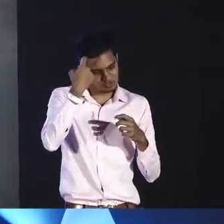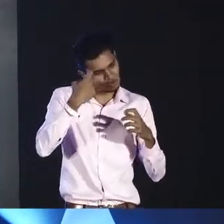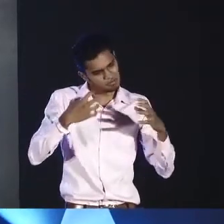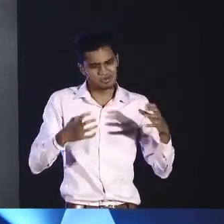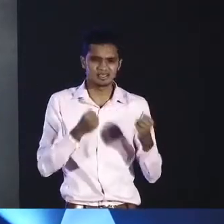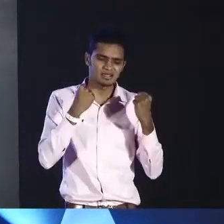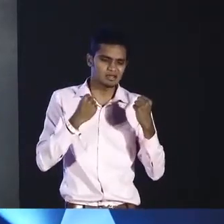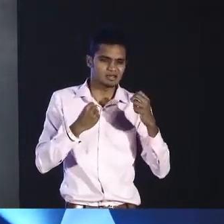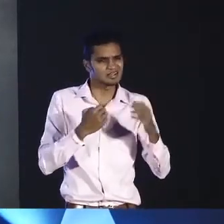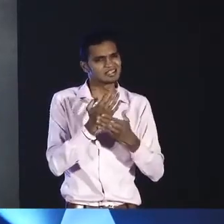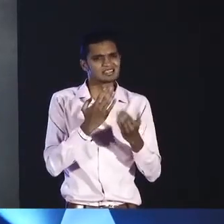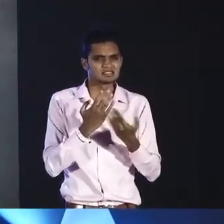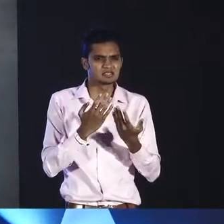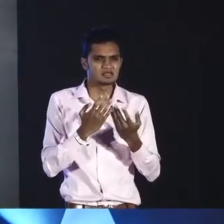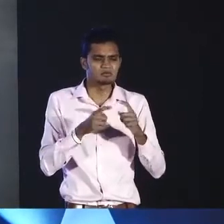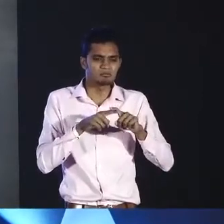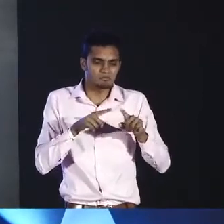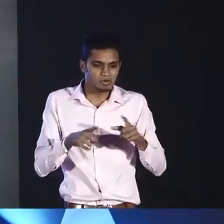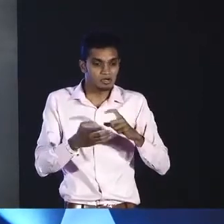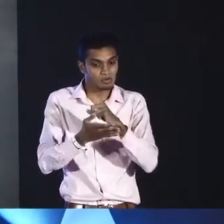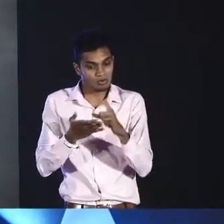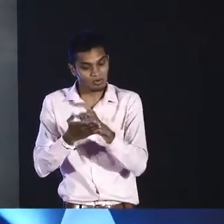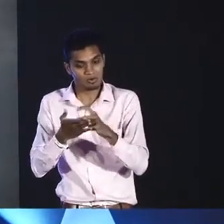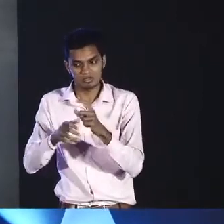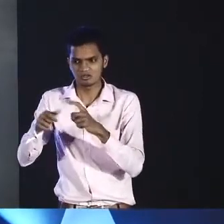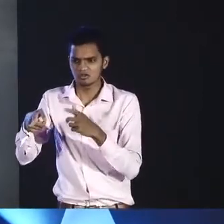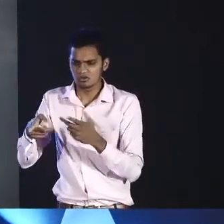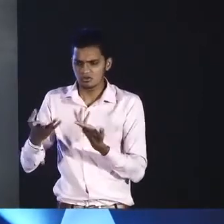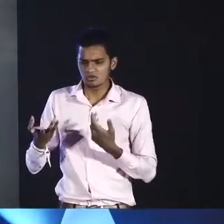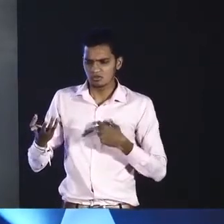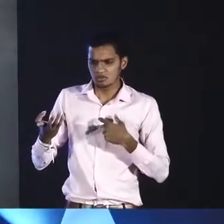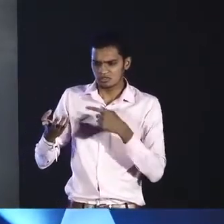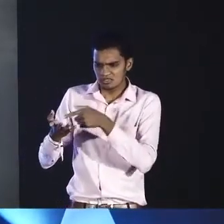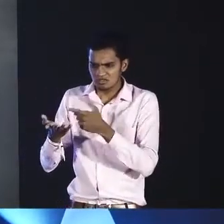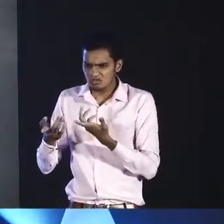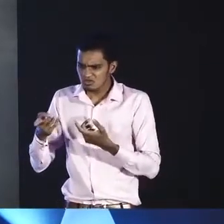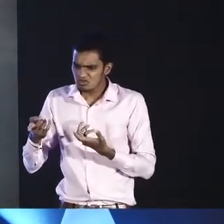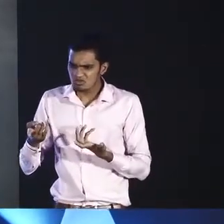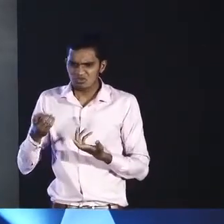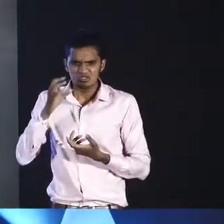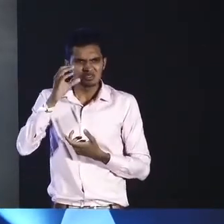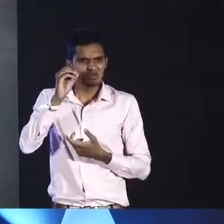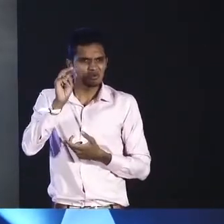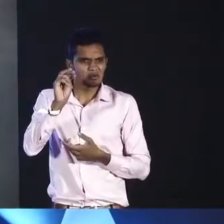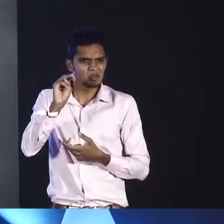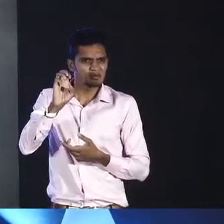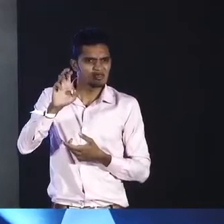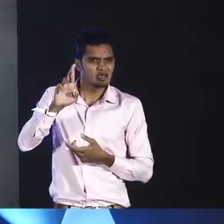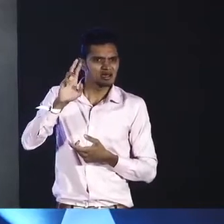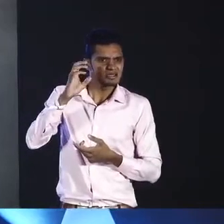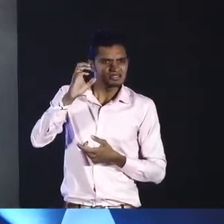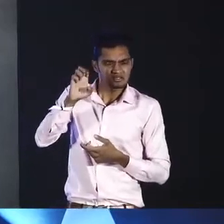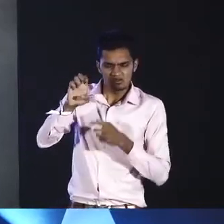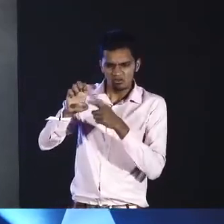every single college I went to always said, "Oh my God, commerce, how are you going to teach on the board? How are you going to write debit